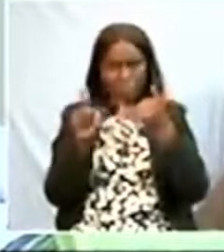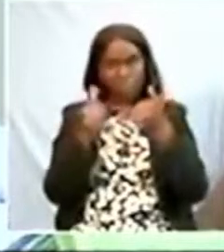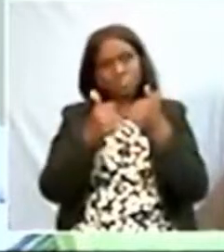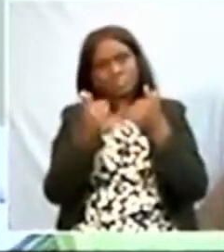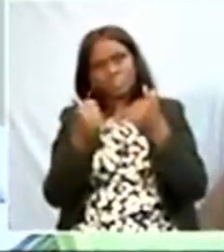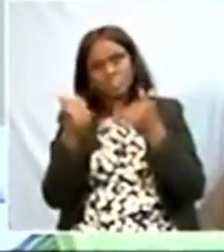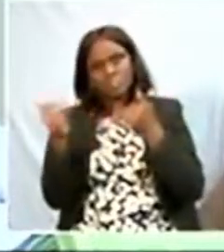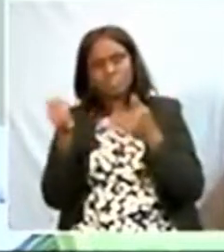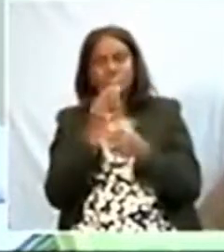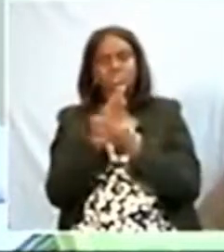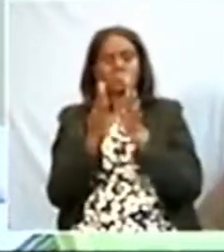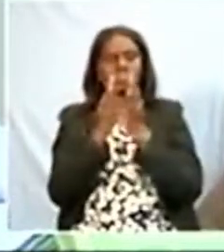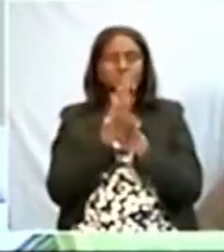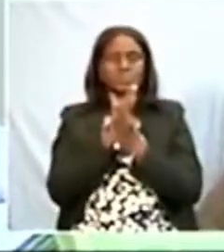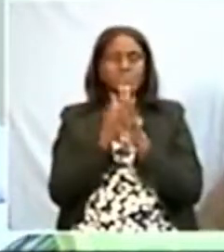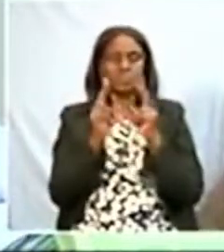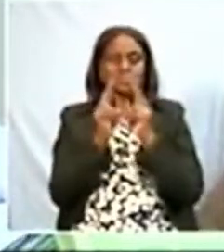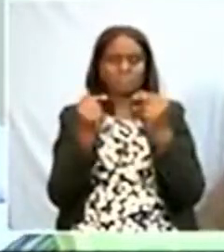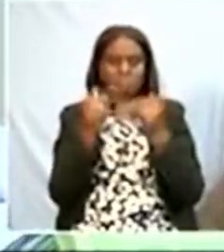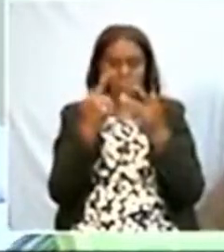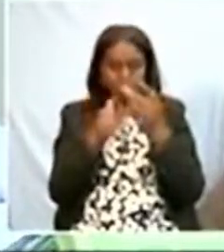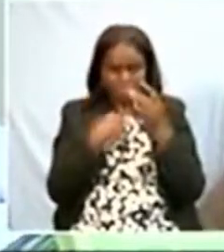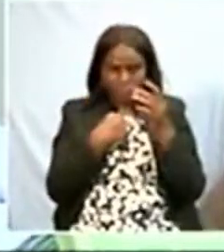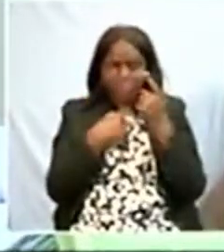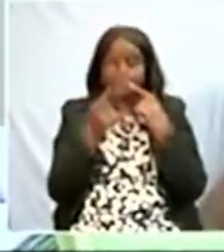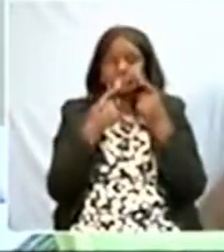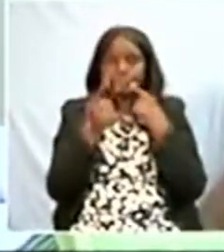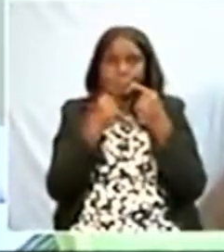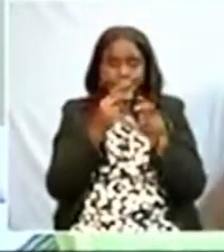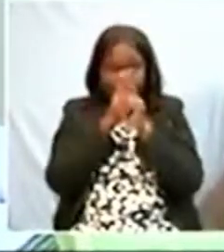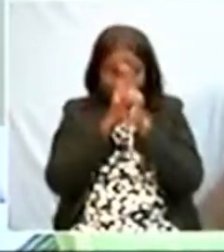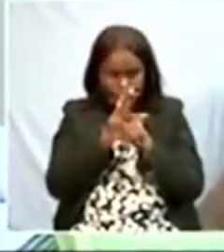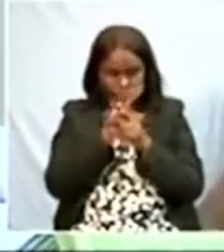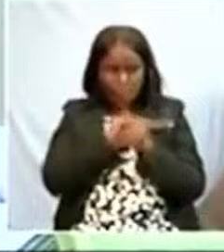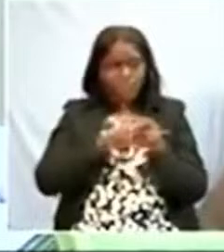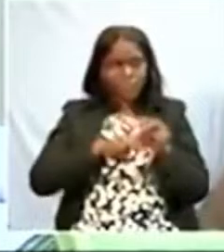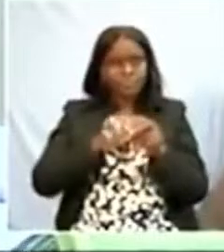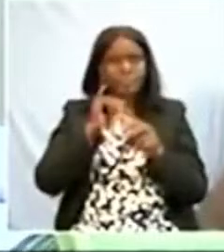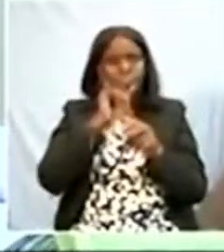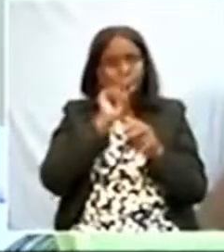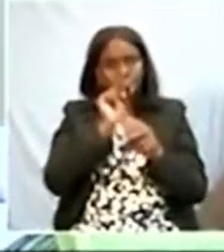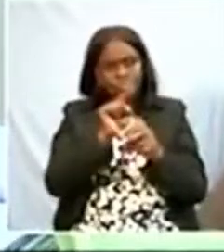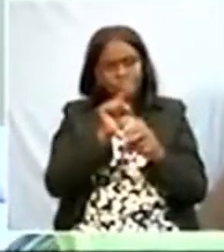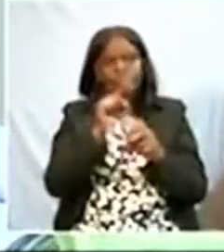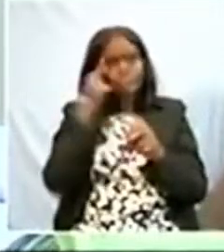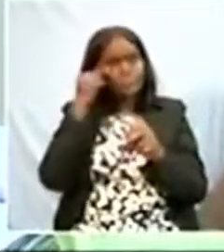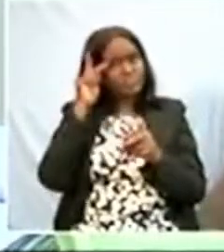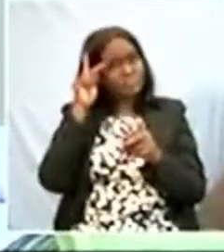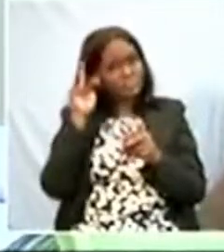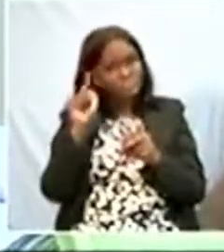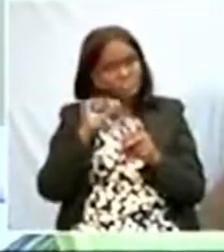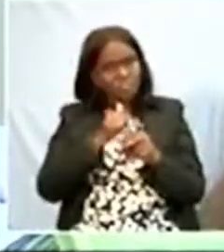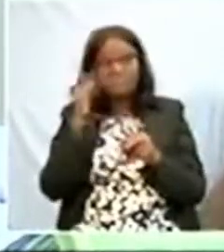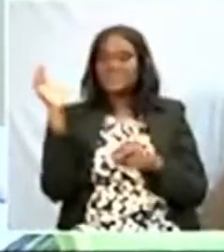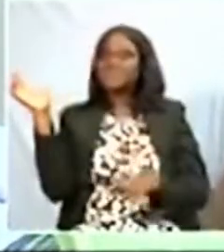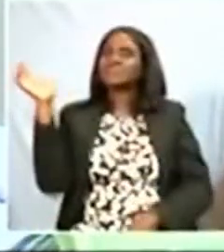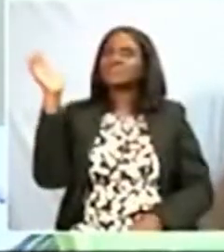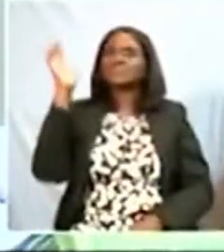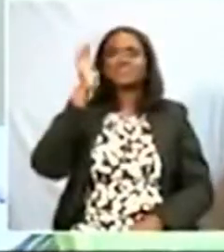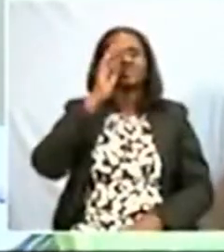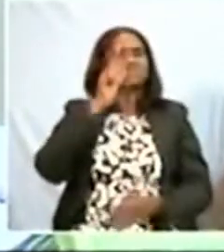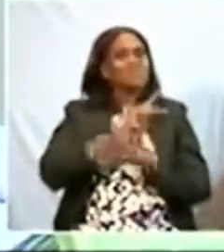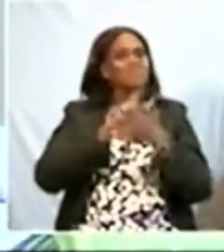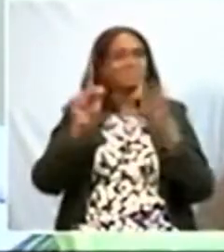another contract. So what I'm saying, honorable members, is that as for Kitwe, we can take even the whole